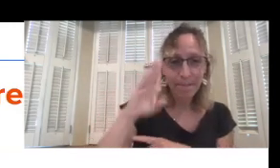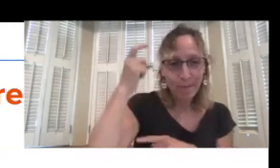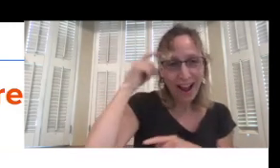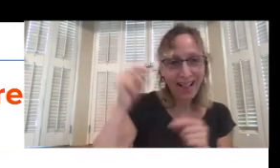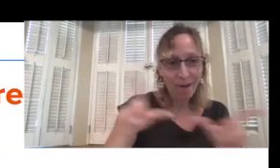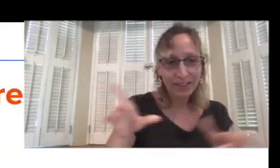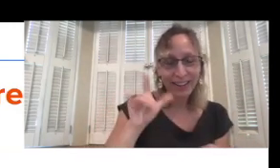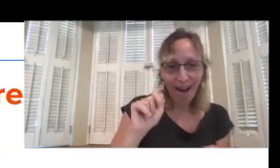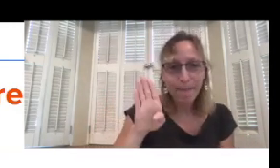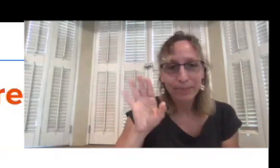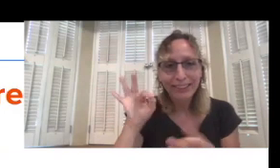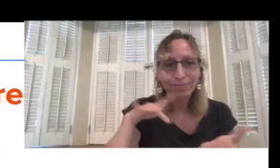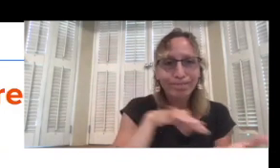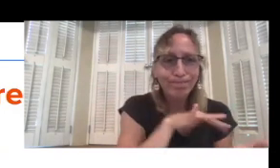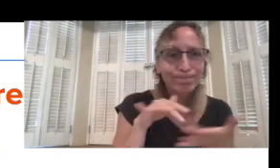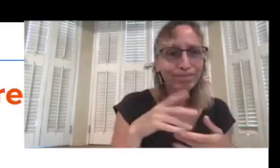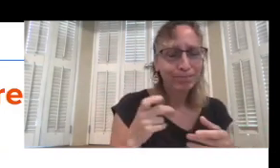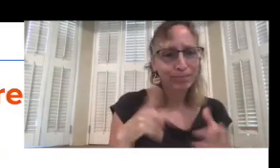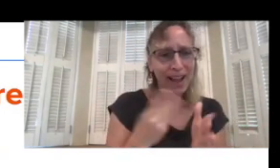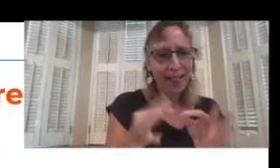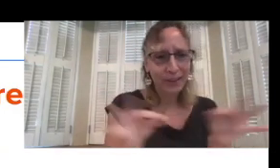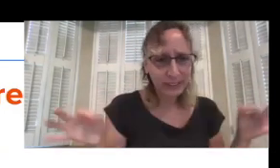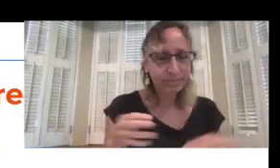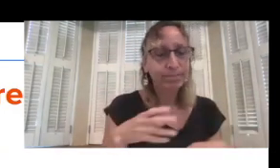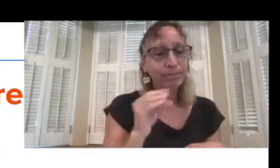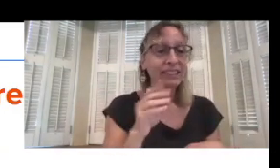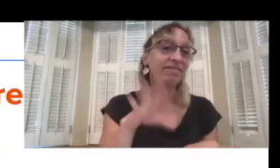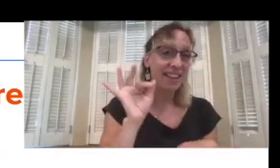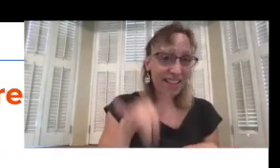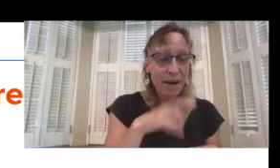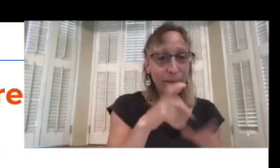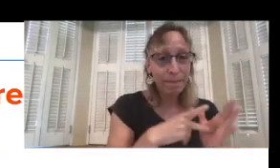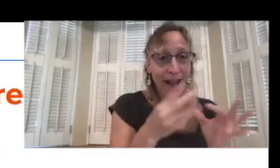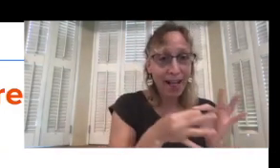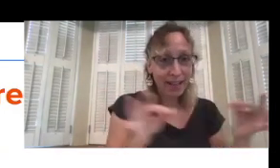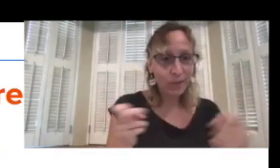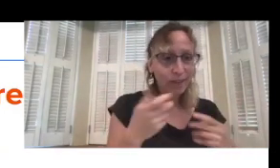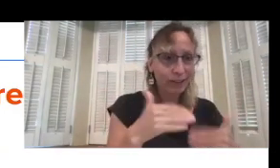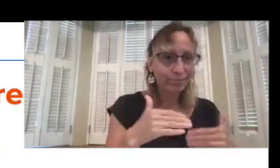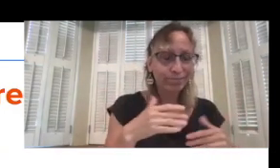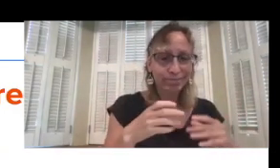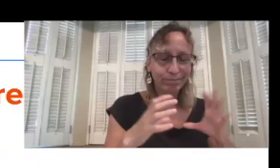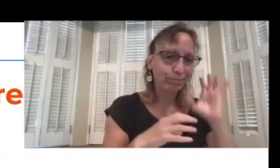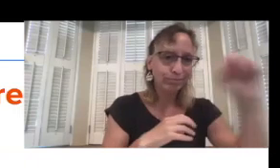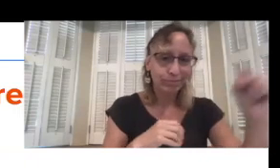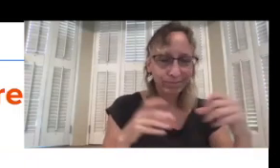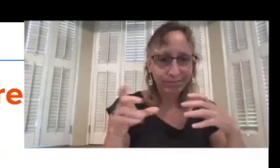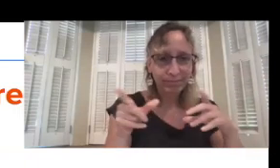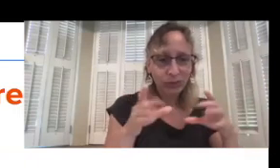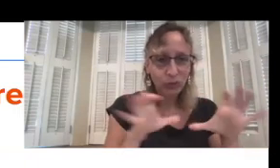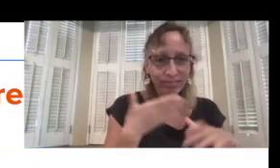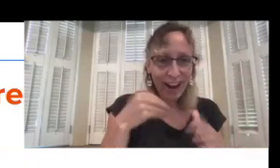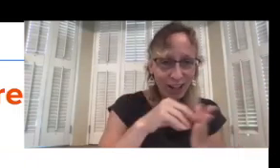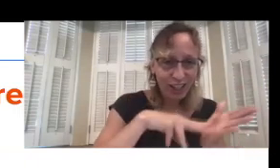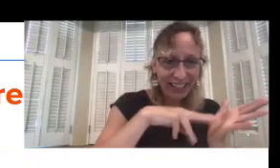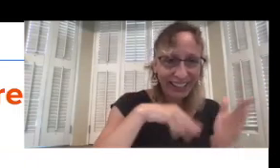And when we looked at Petito's brain lab and the research that came out of BL2, we found